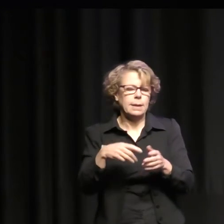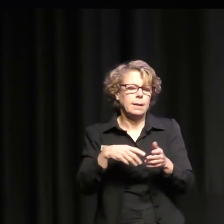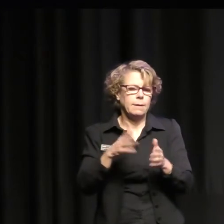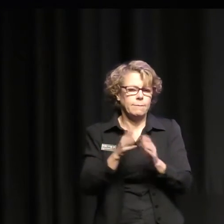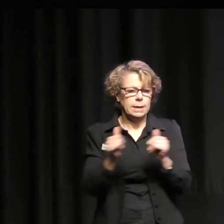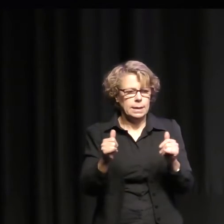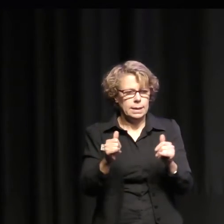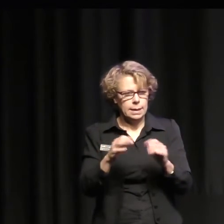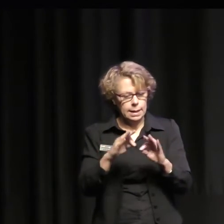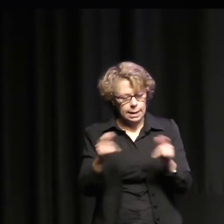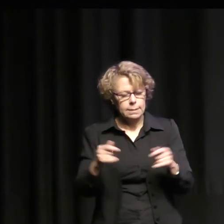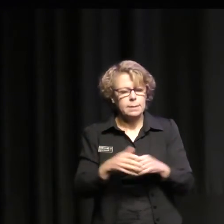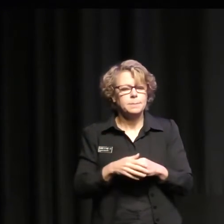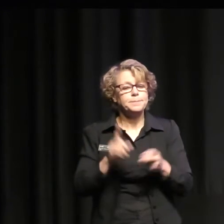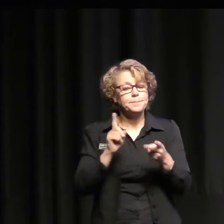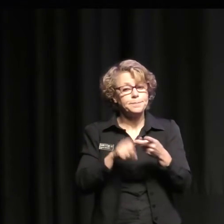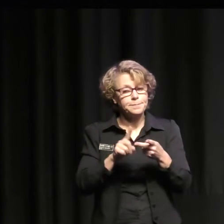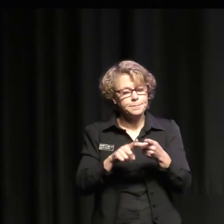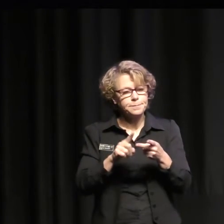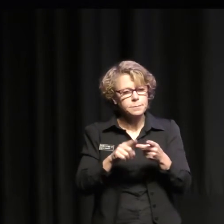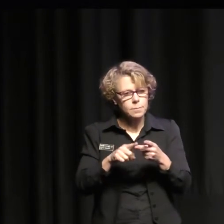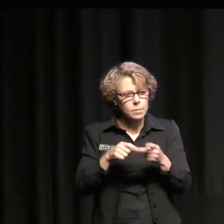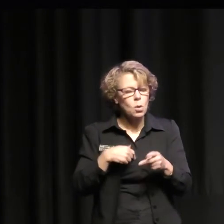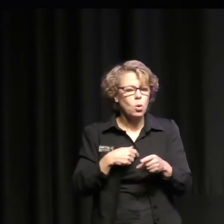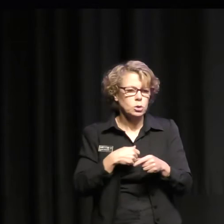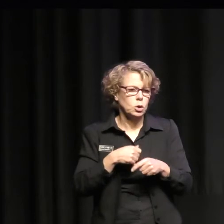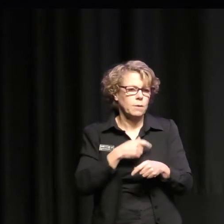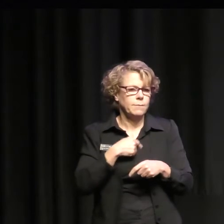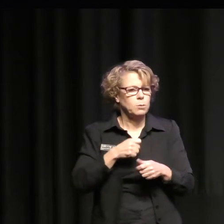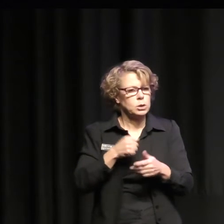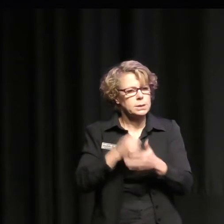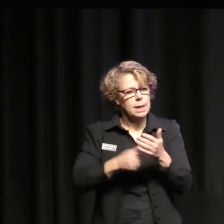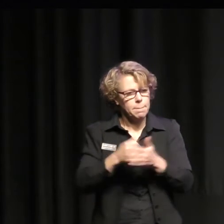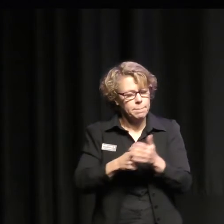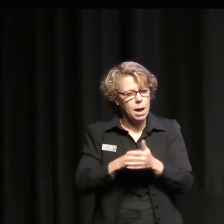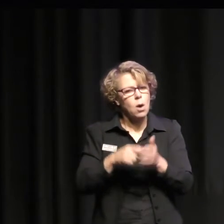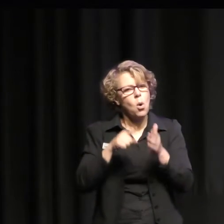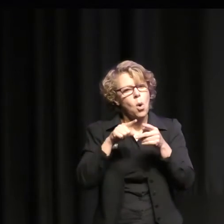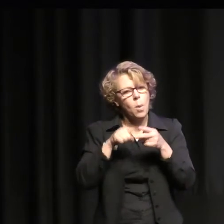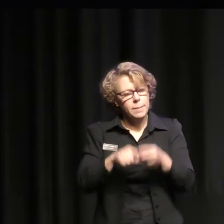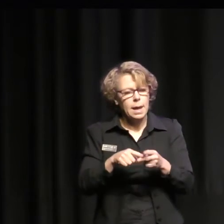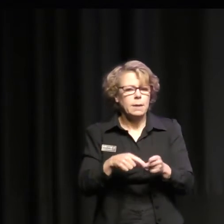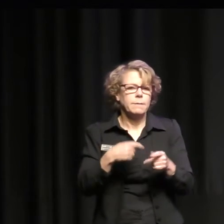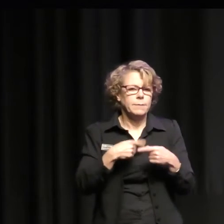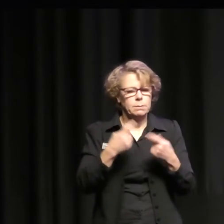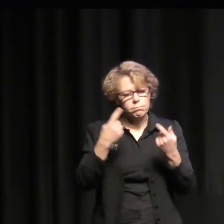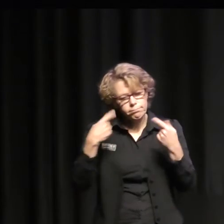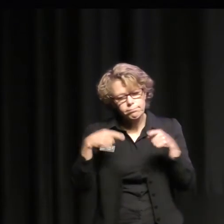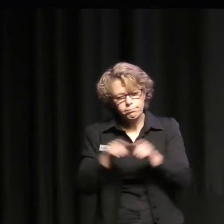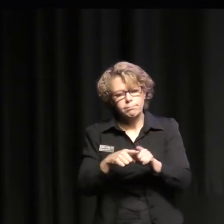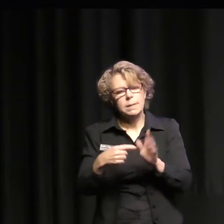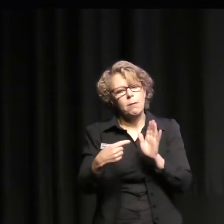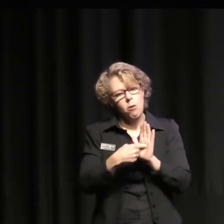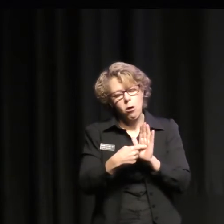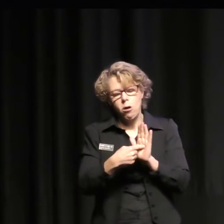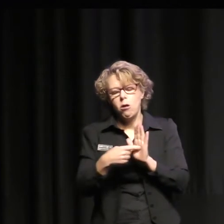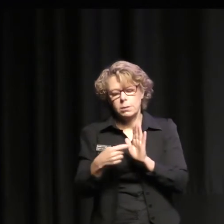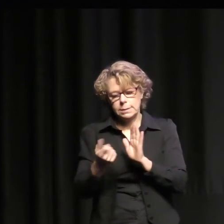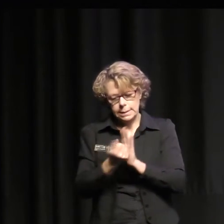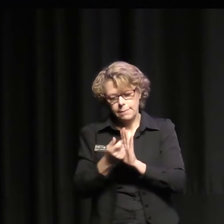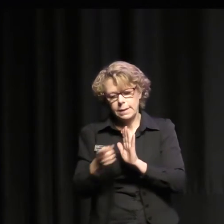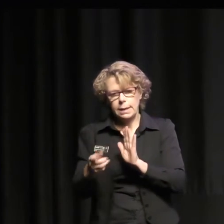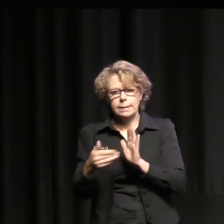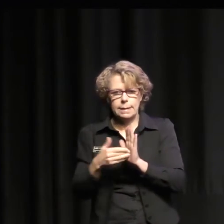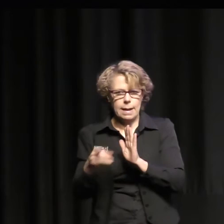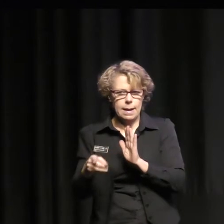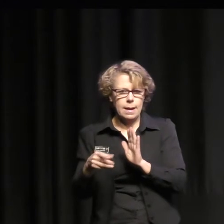We also have to fight for égalité, again from the perspective of the Precariat. The